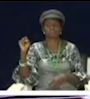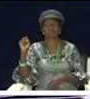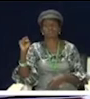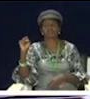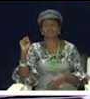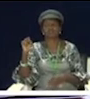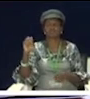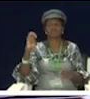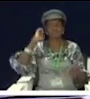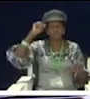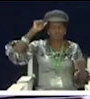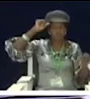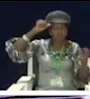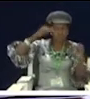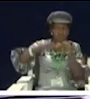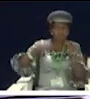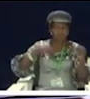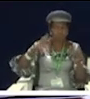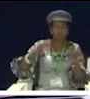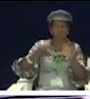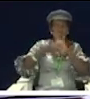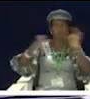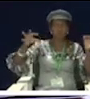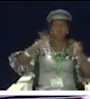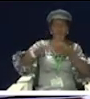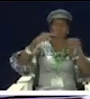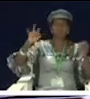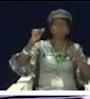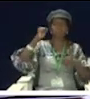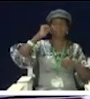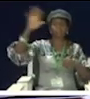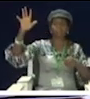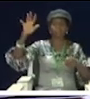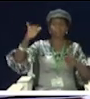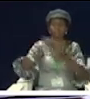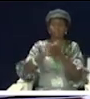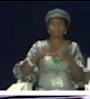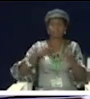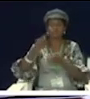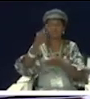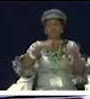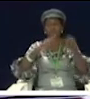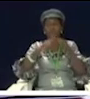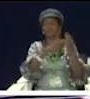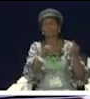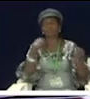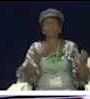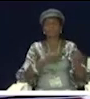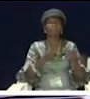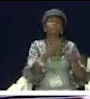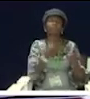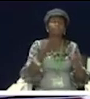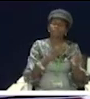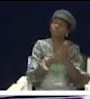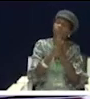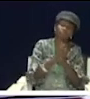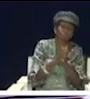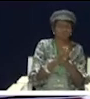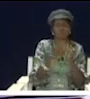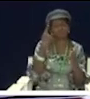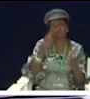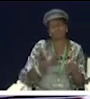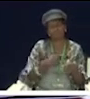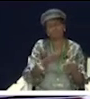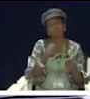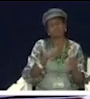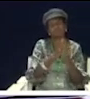He reminded me of the story of a woman who had been coming to a pastor. "Pastor, pray for me. I want